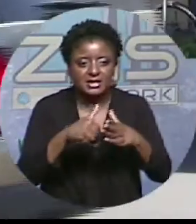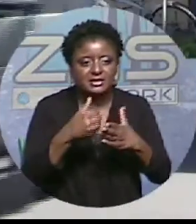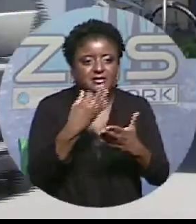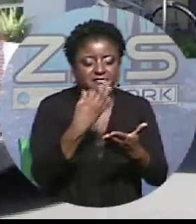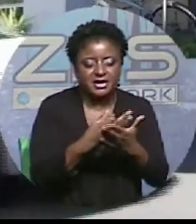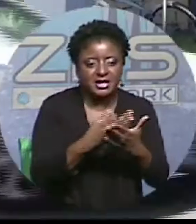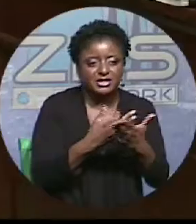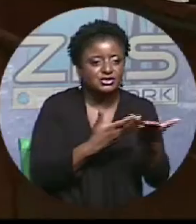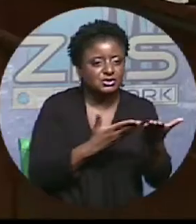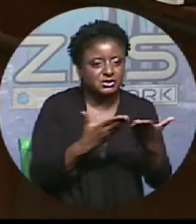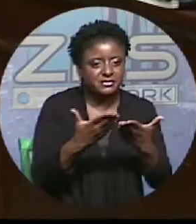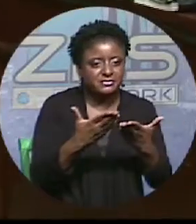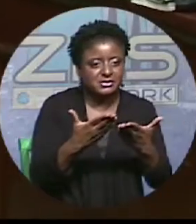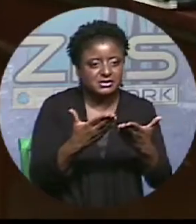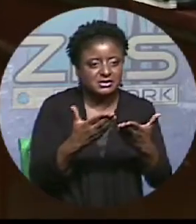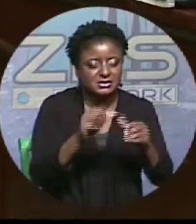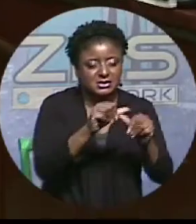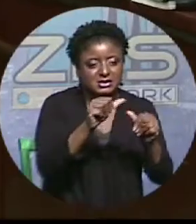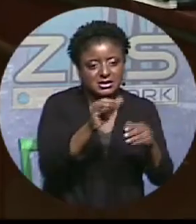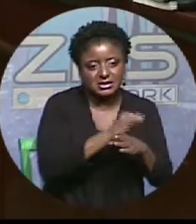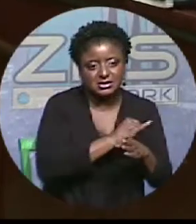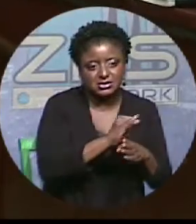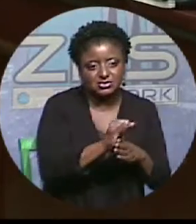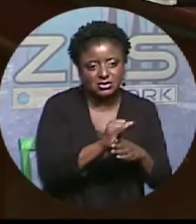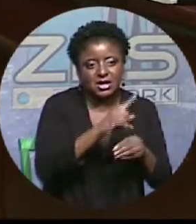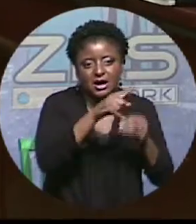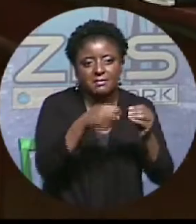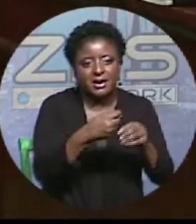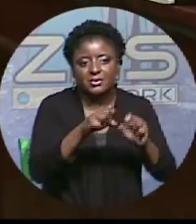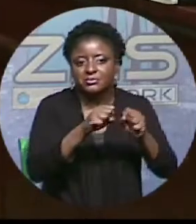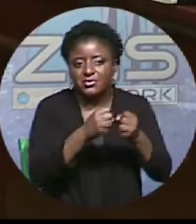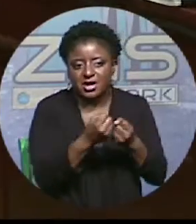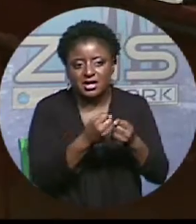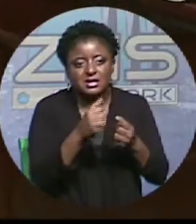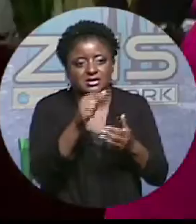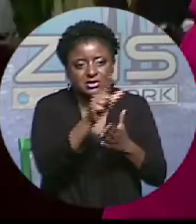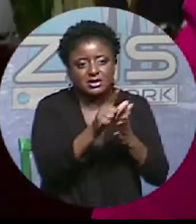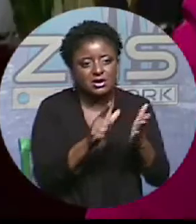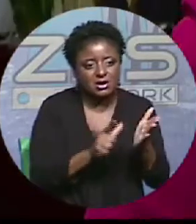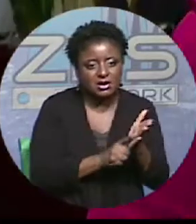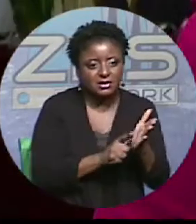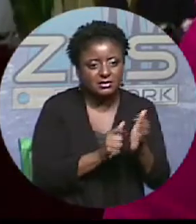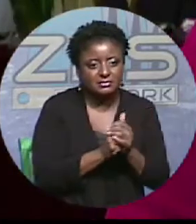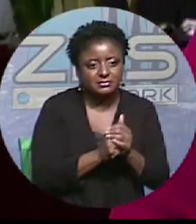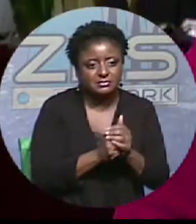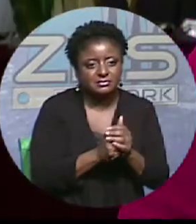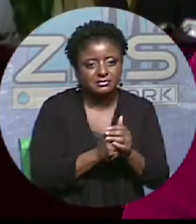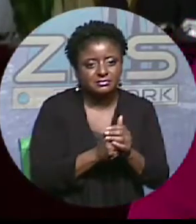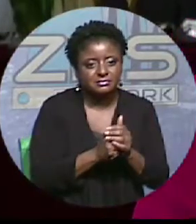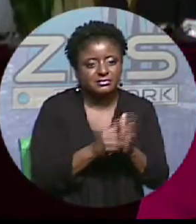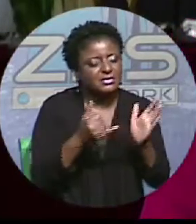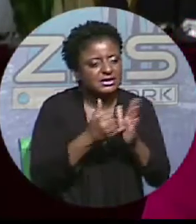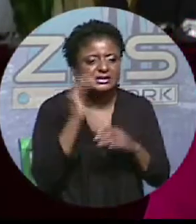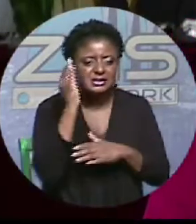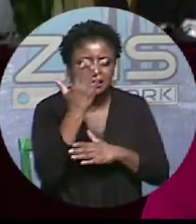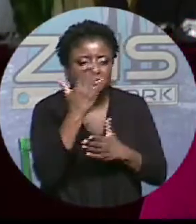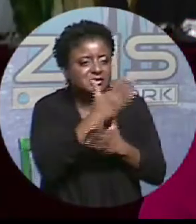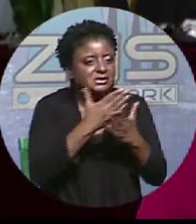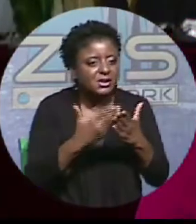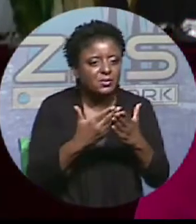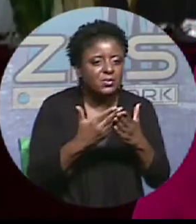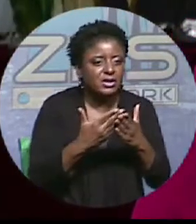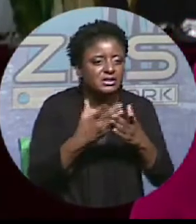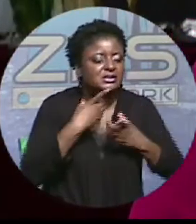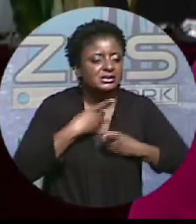of confidentiality. She believes the opposition wants to see the sector suffer. It's almost as if they desire some